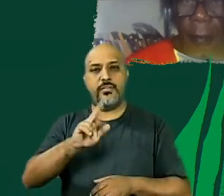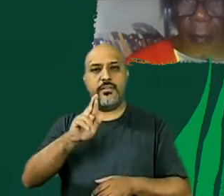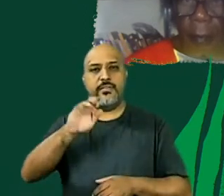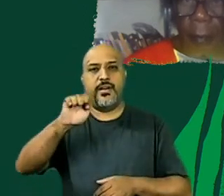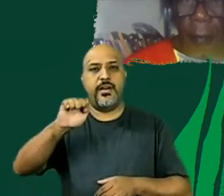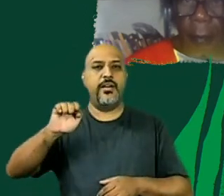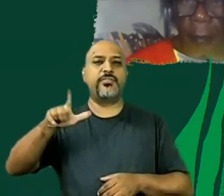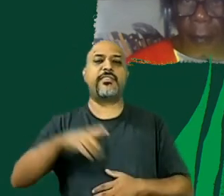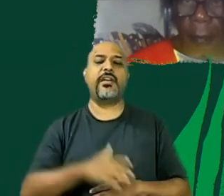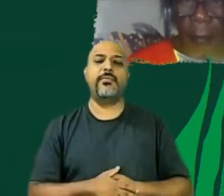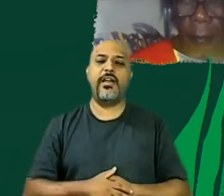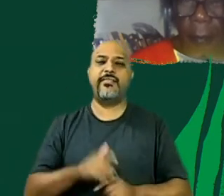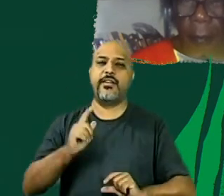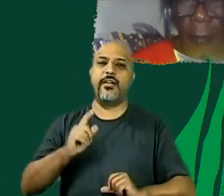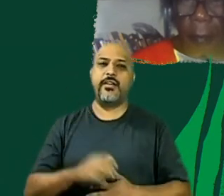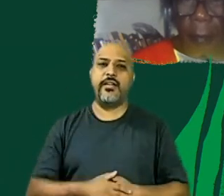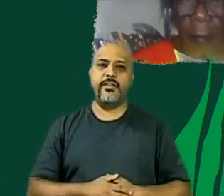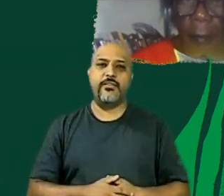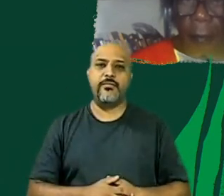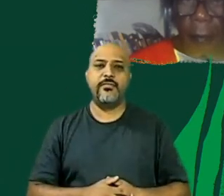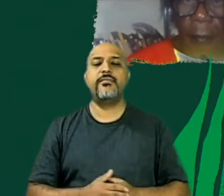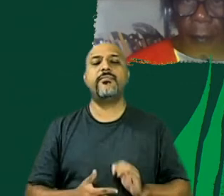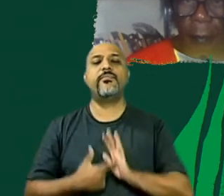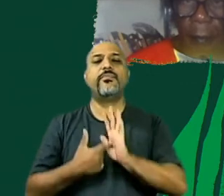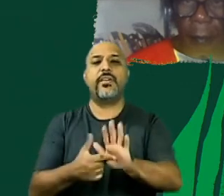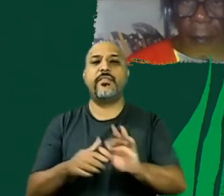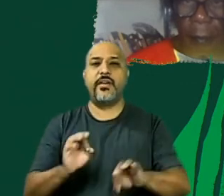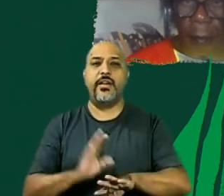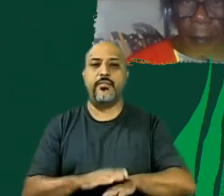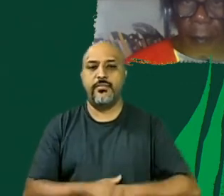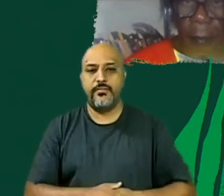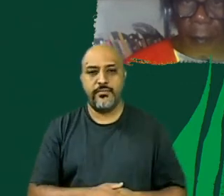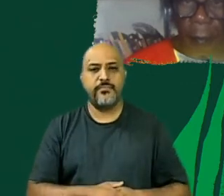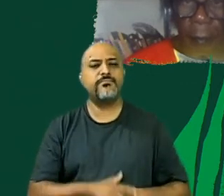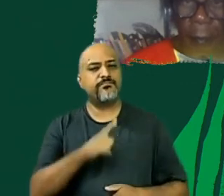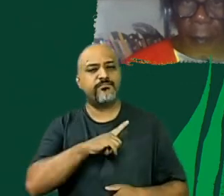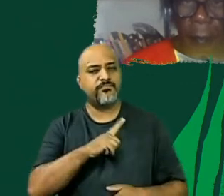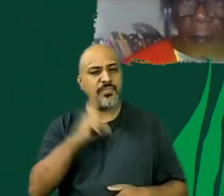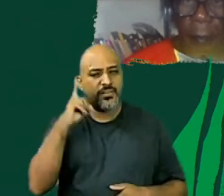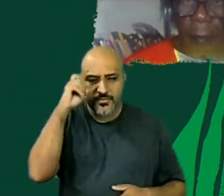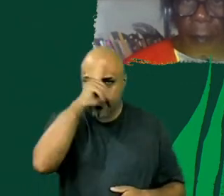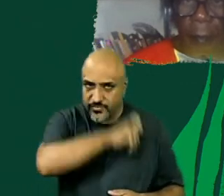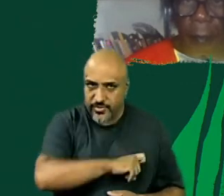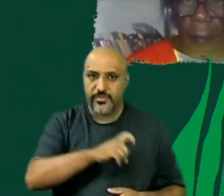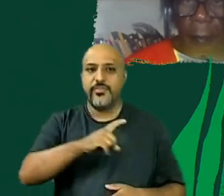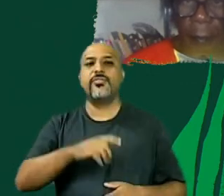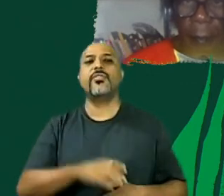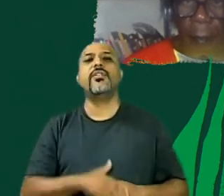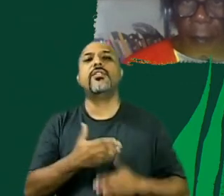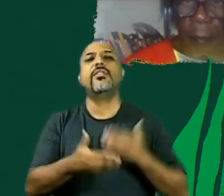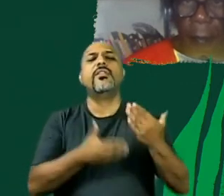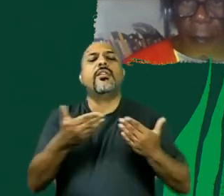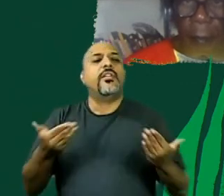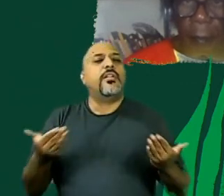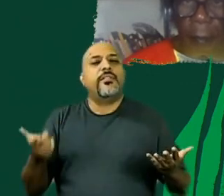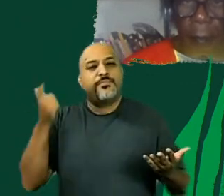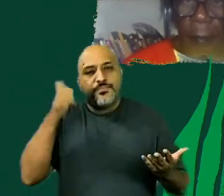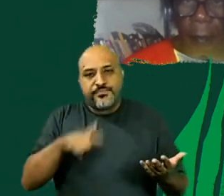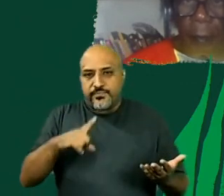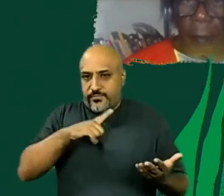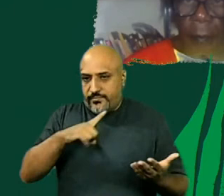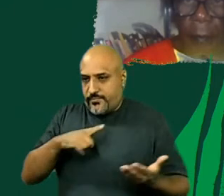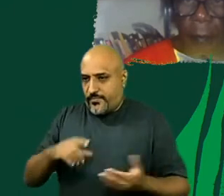you know, dire. And what is so challenging now is the, you